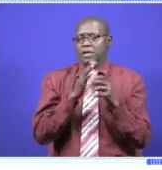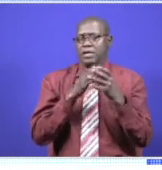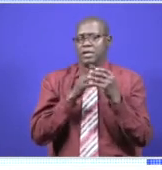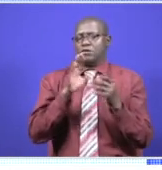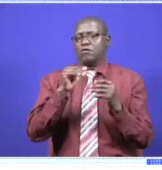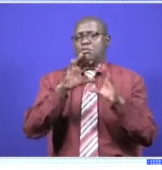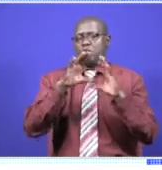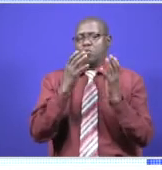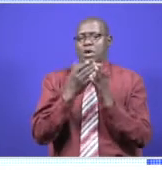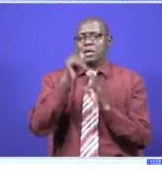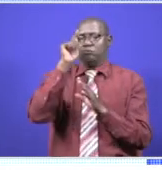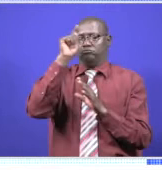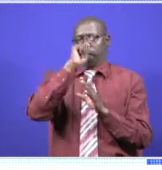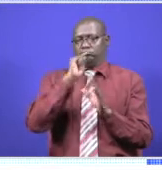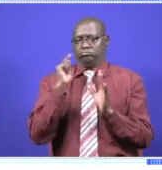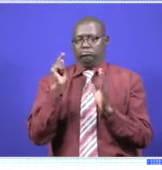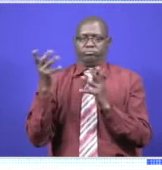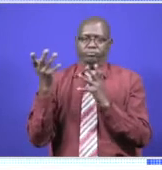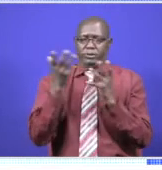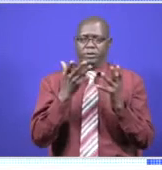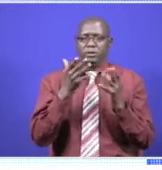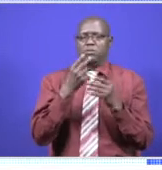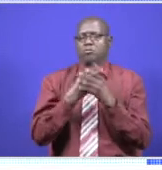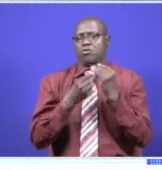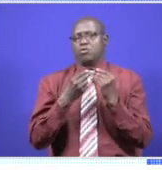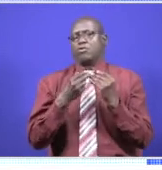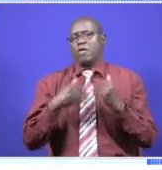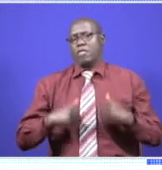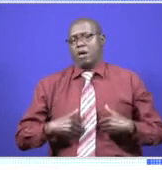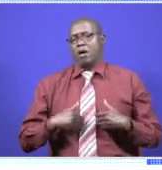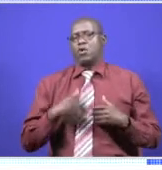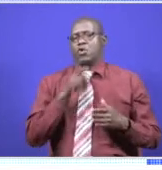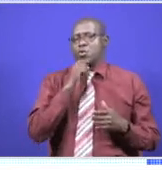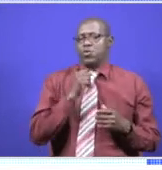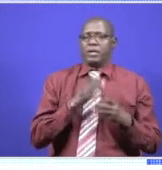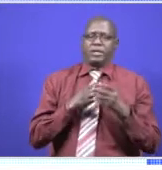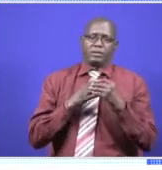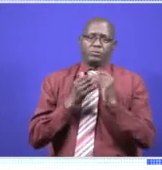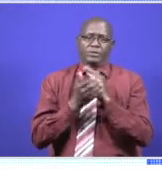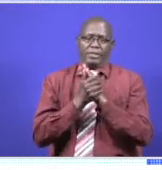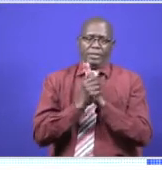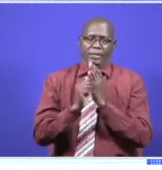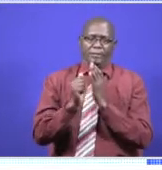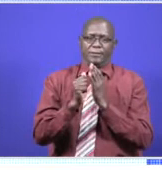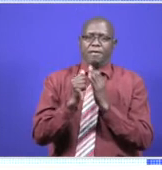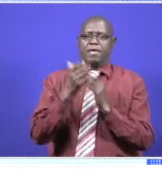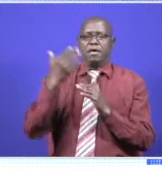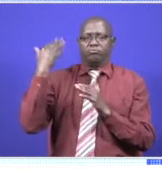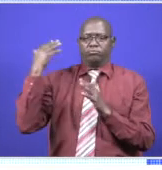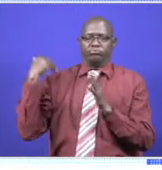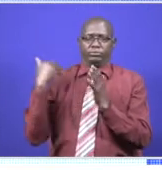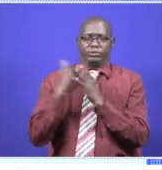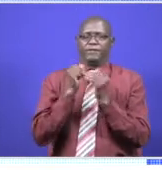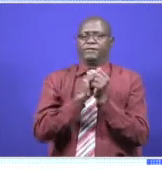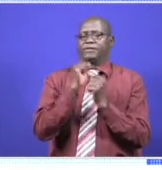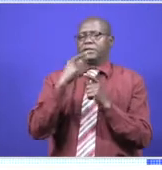two-day summit intends to inspire both young and old on leadership skills. The summit has been happening for the past 15 years, with the leaders